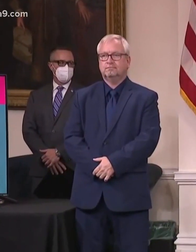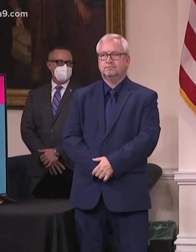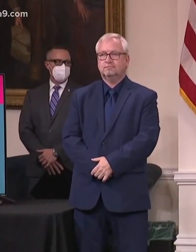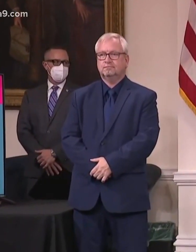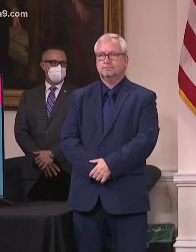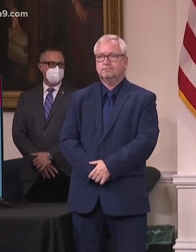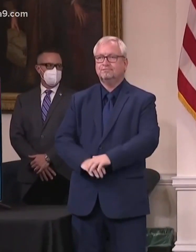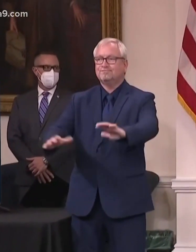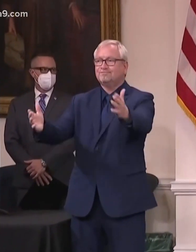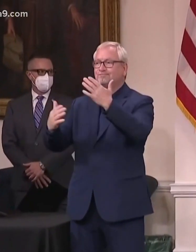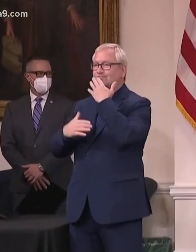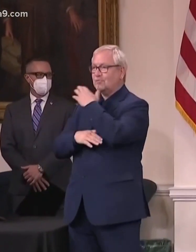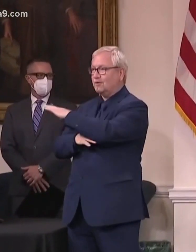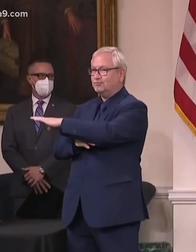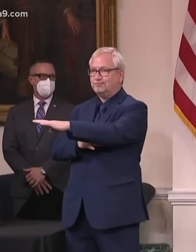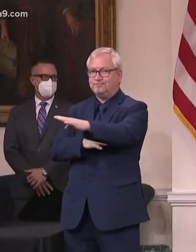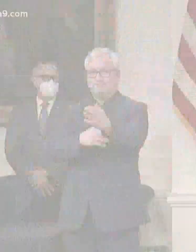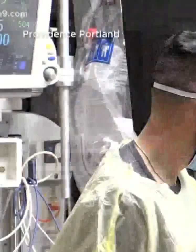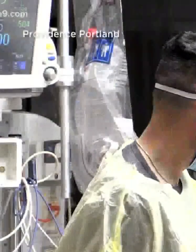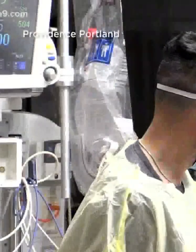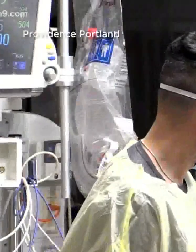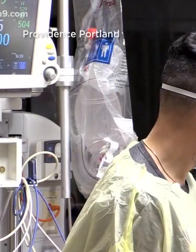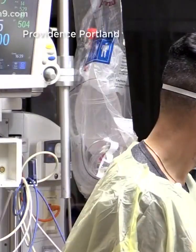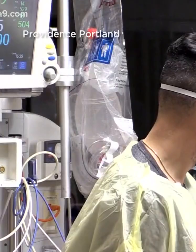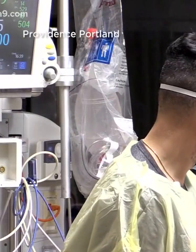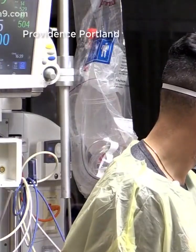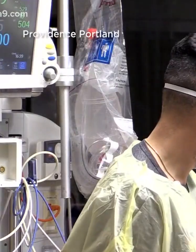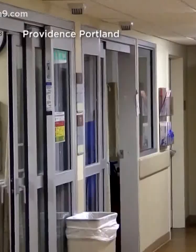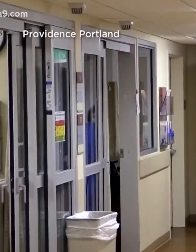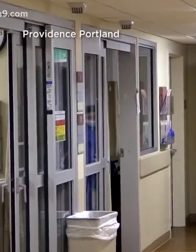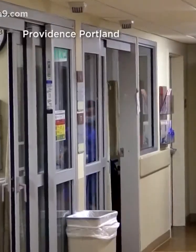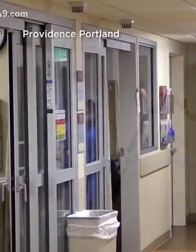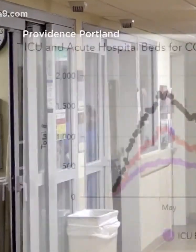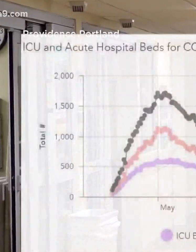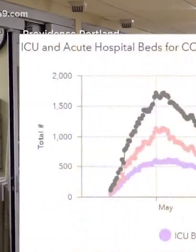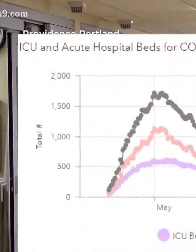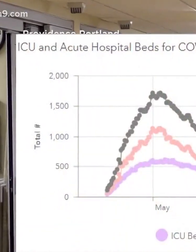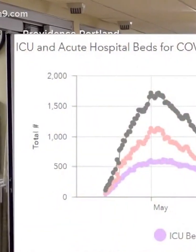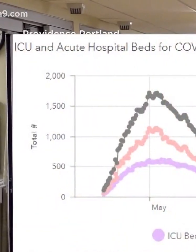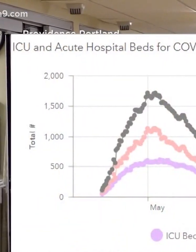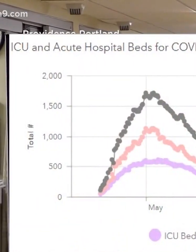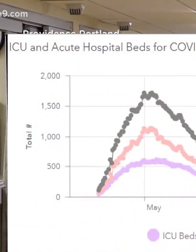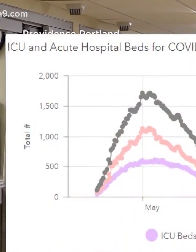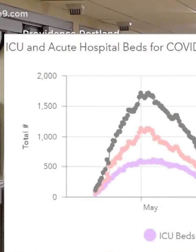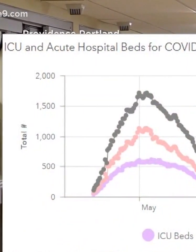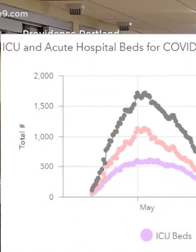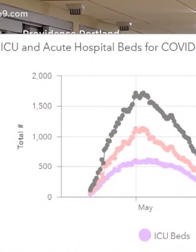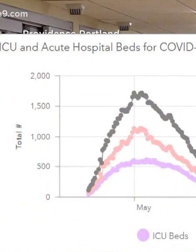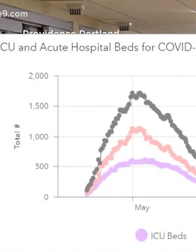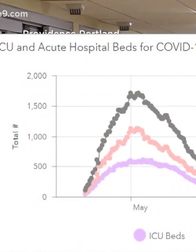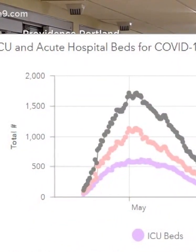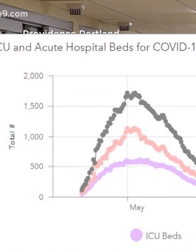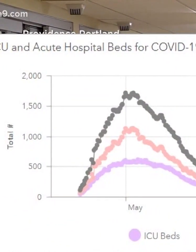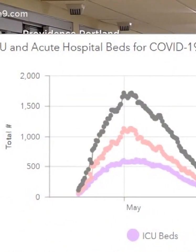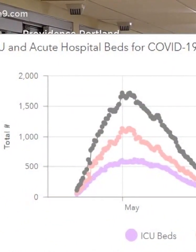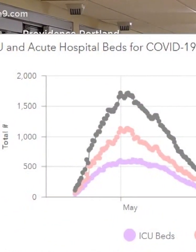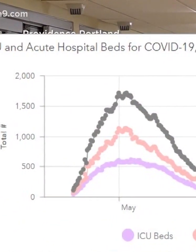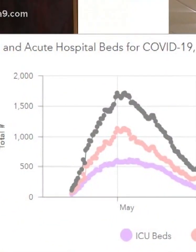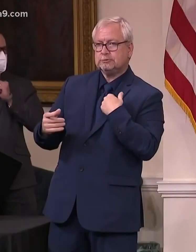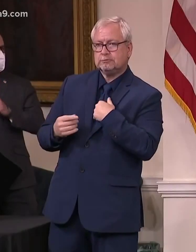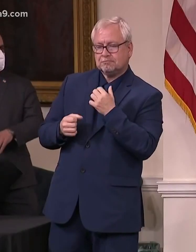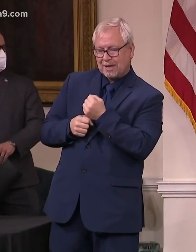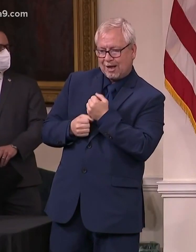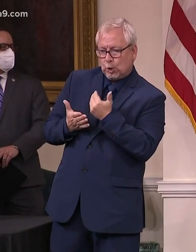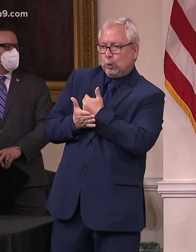Well, good afternoon, everybody. As cases of coronavirus surge around the country, on Tuesday, Governor Larry Hogan described the situation